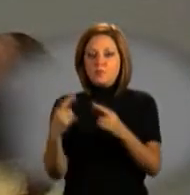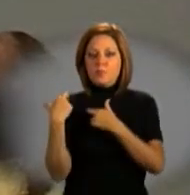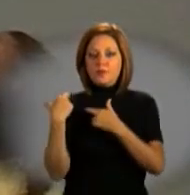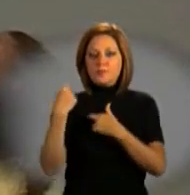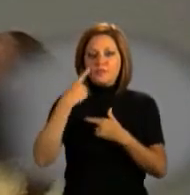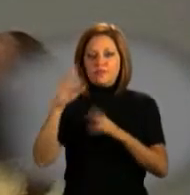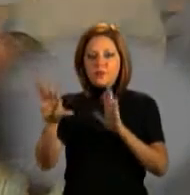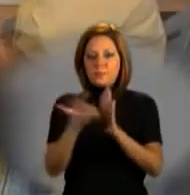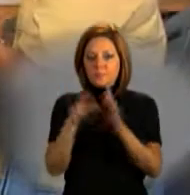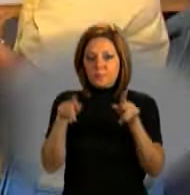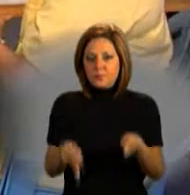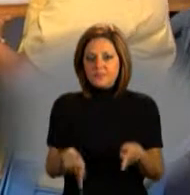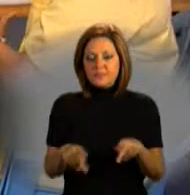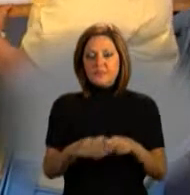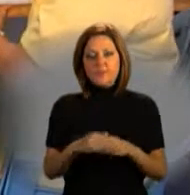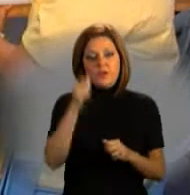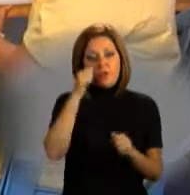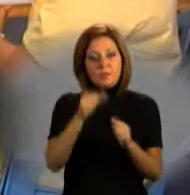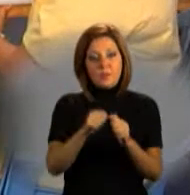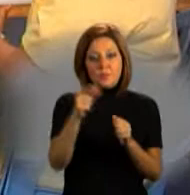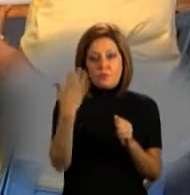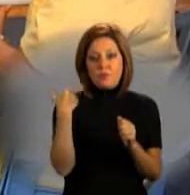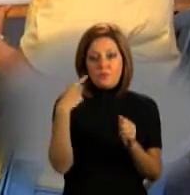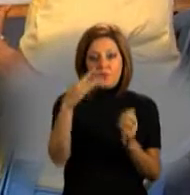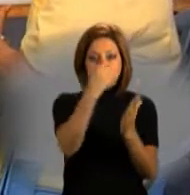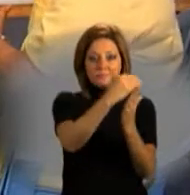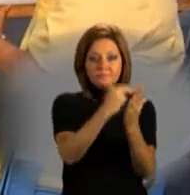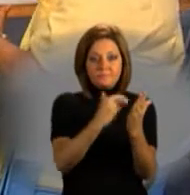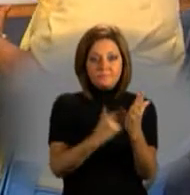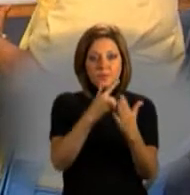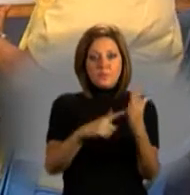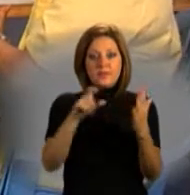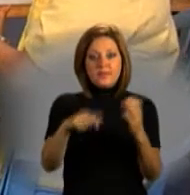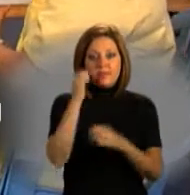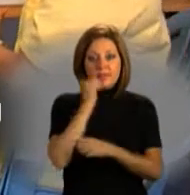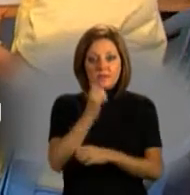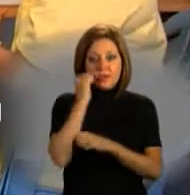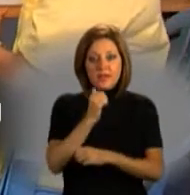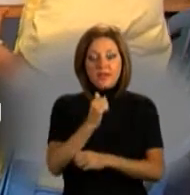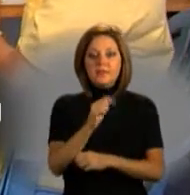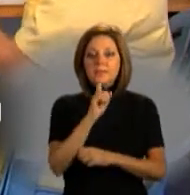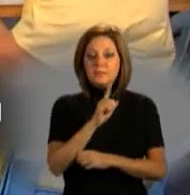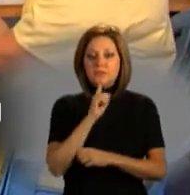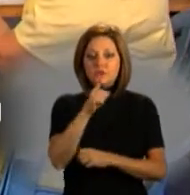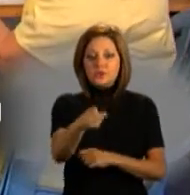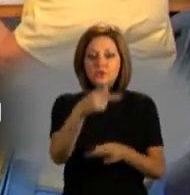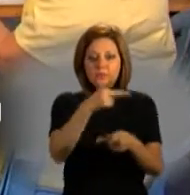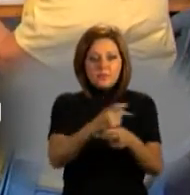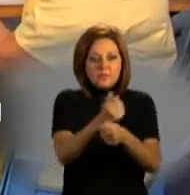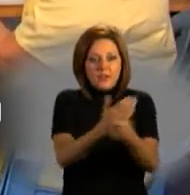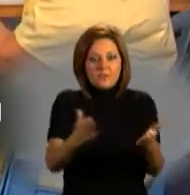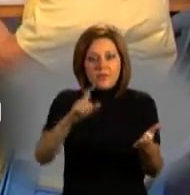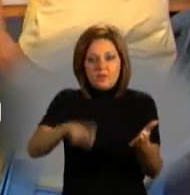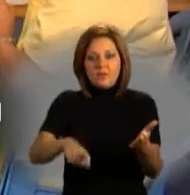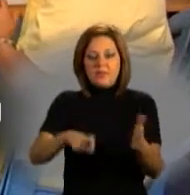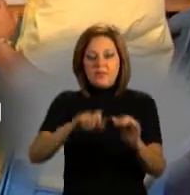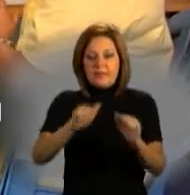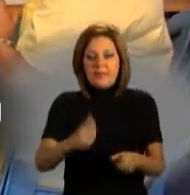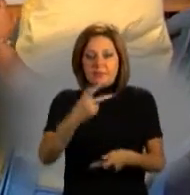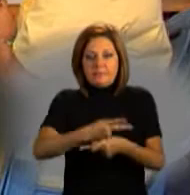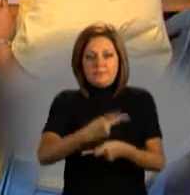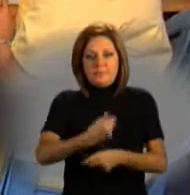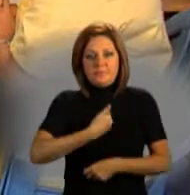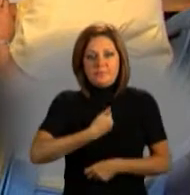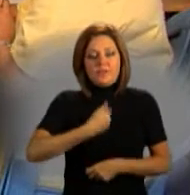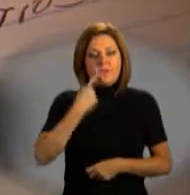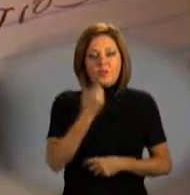helpers. Remember the list you made of things you depend on every day? Be sure you have the supplies you will need to be self-sufficient at